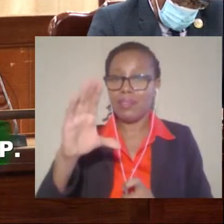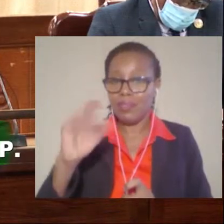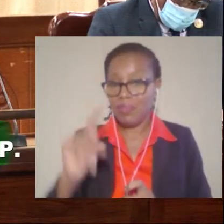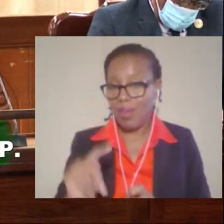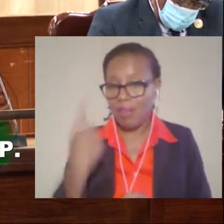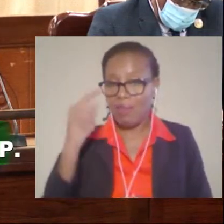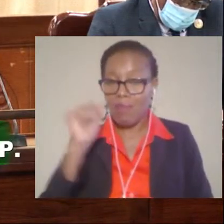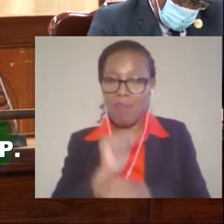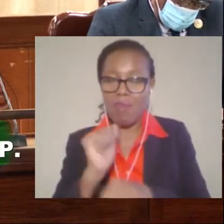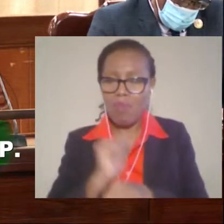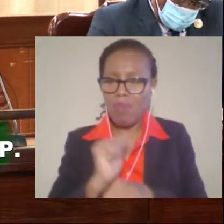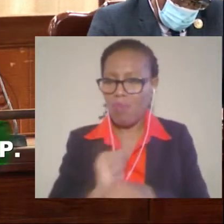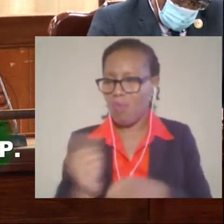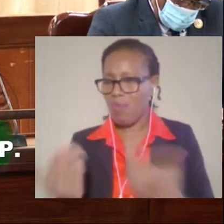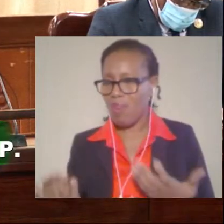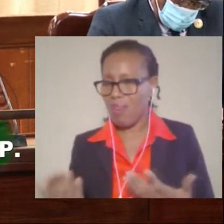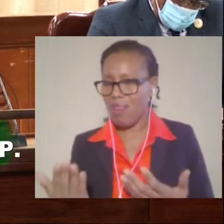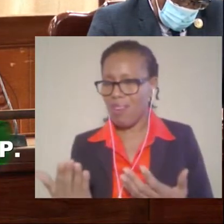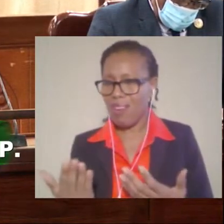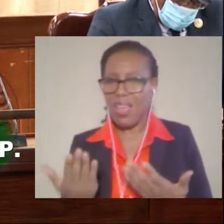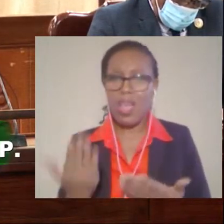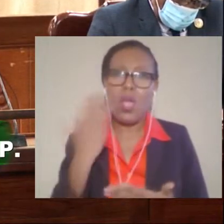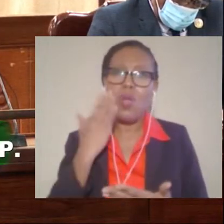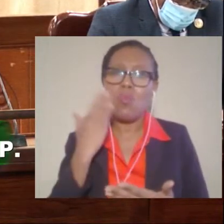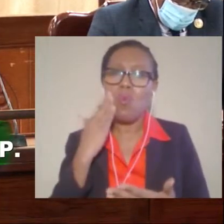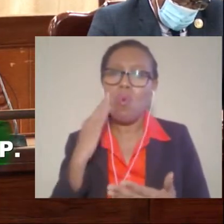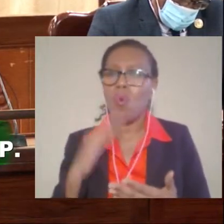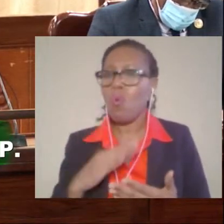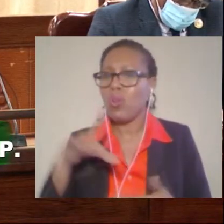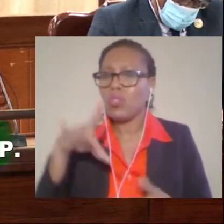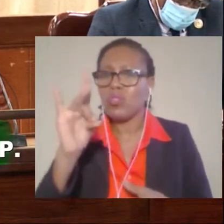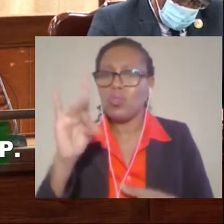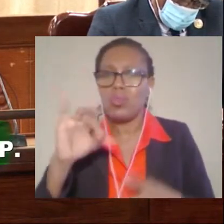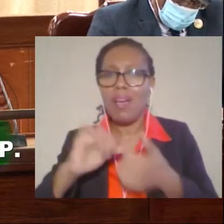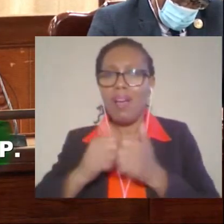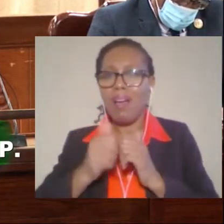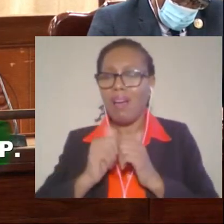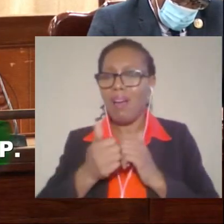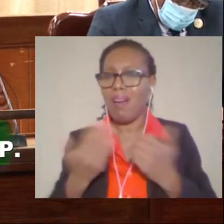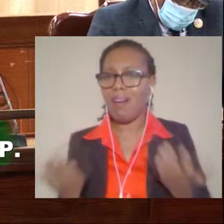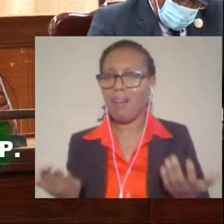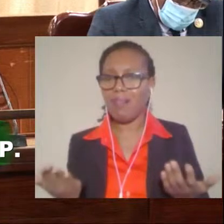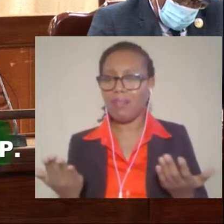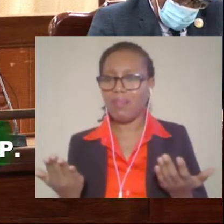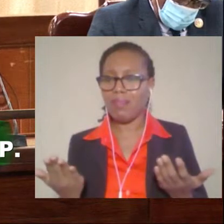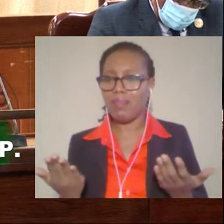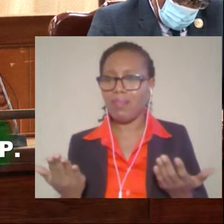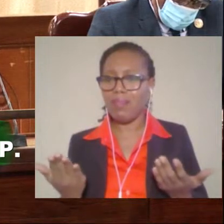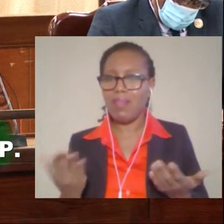expended in relation to contracts in Barbados.